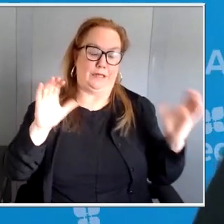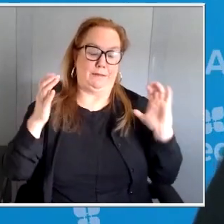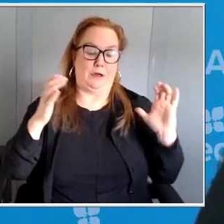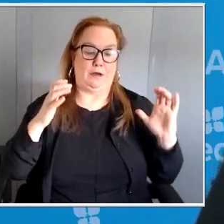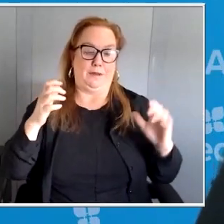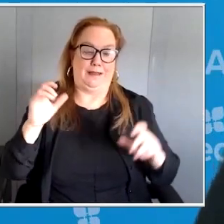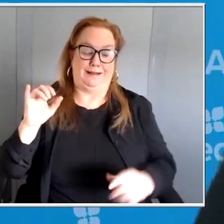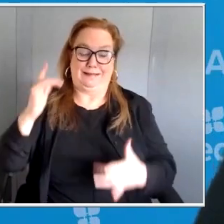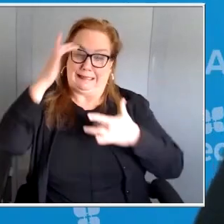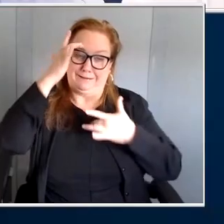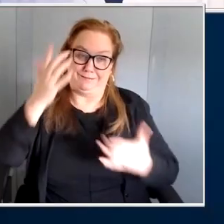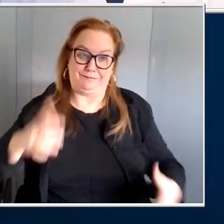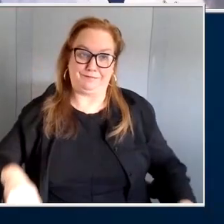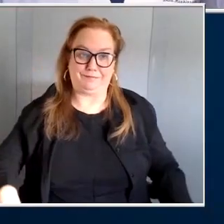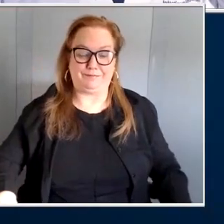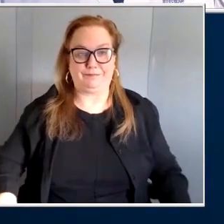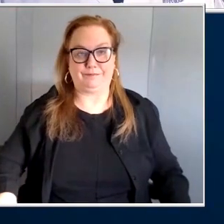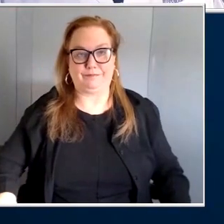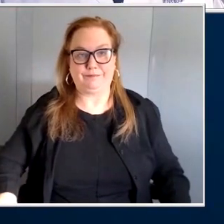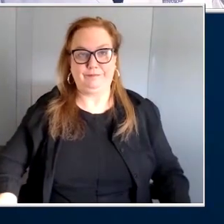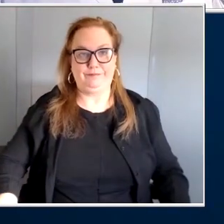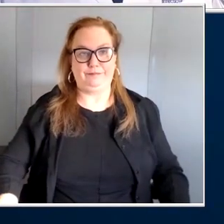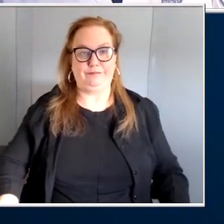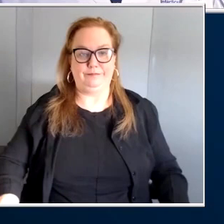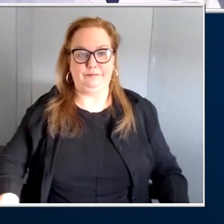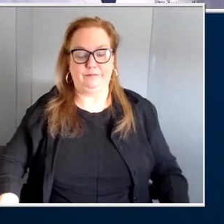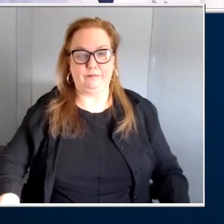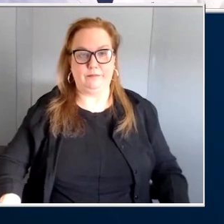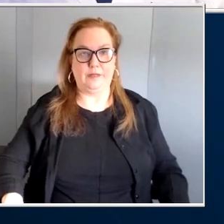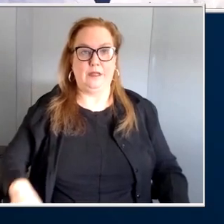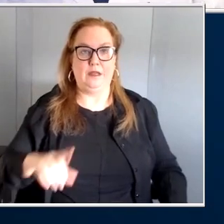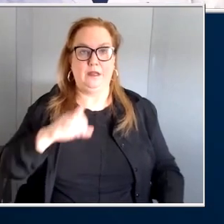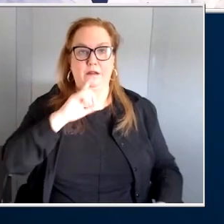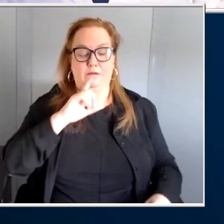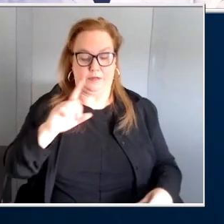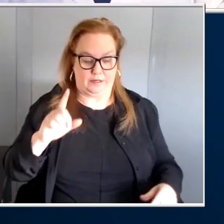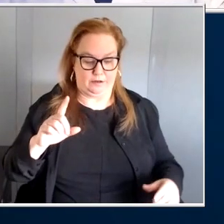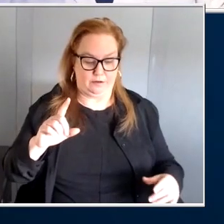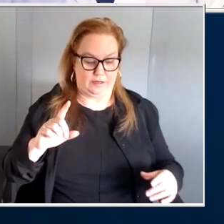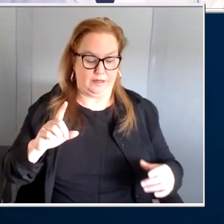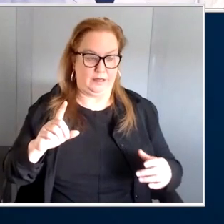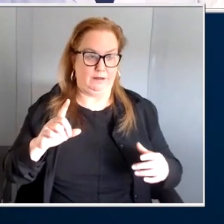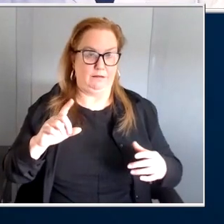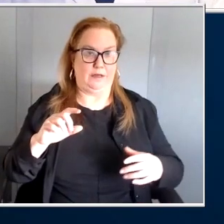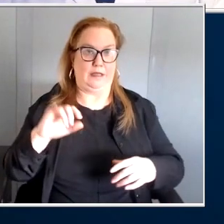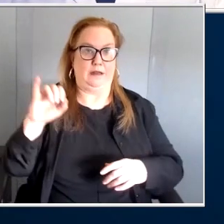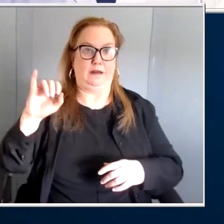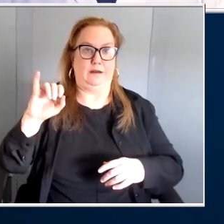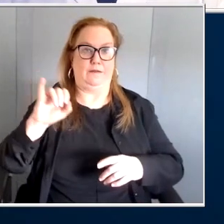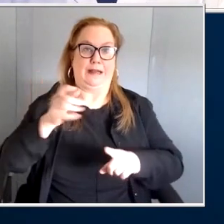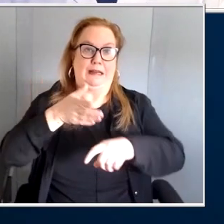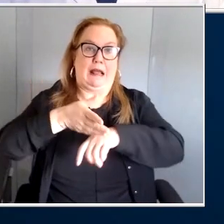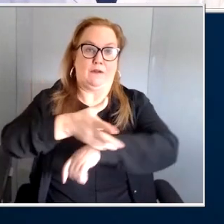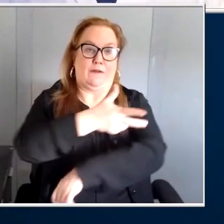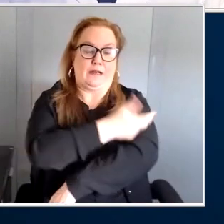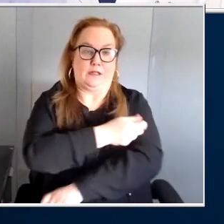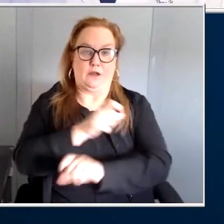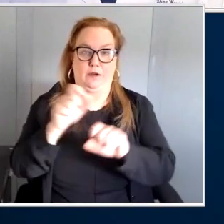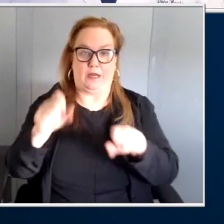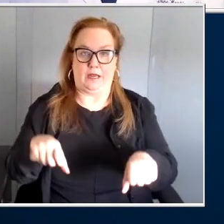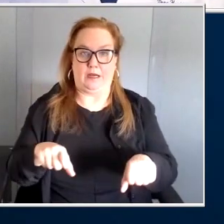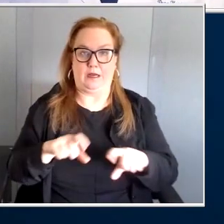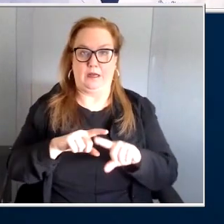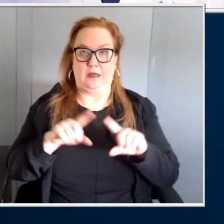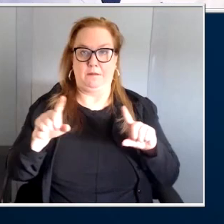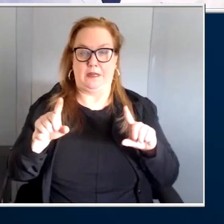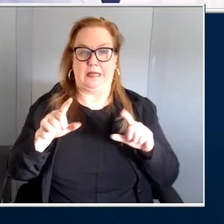infected. Infection, yeah. And it's certainly, you may get infected even if you have vaccination, Dr. Scrimshire, but clearly the course of the disease is